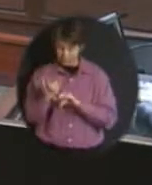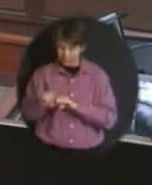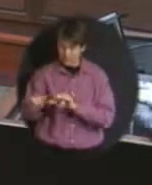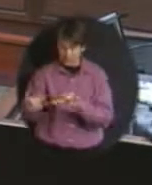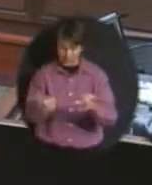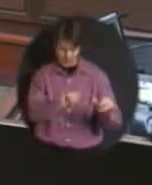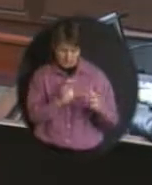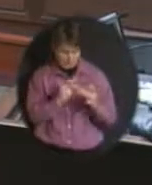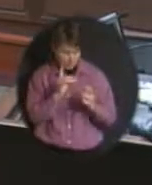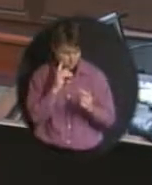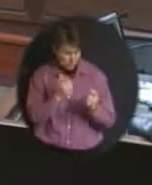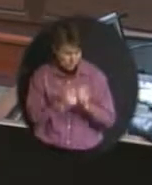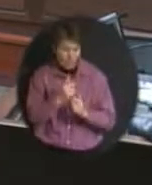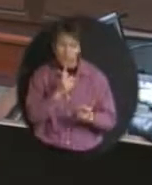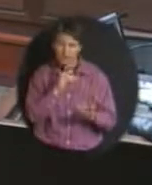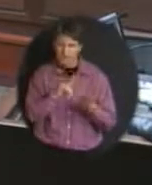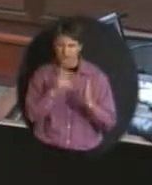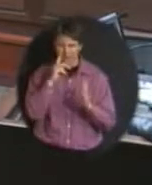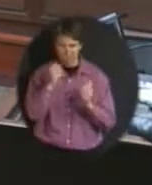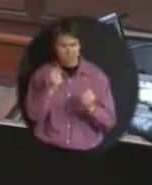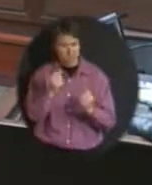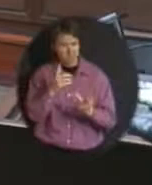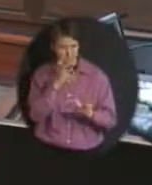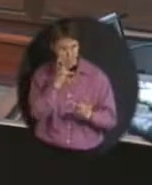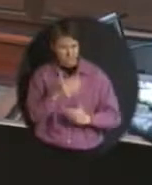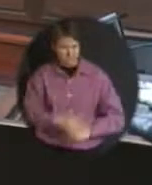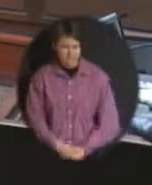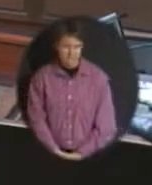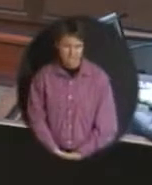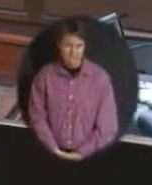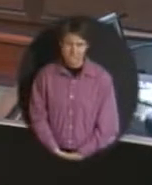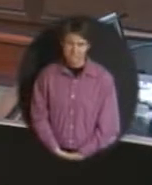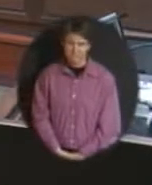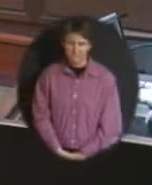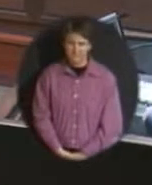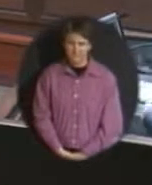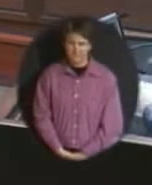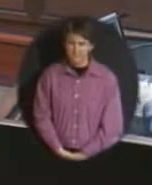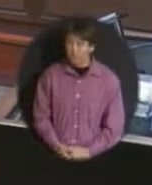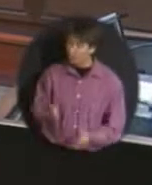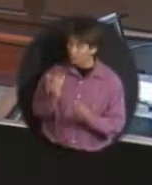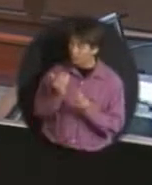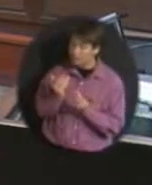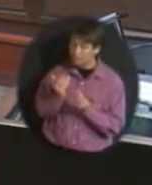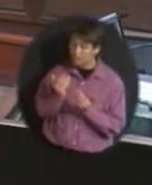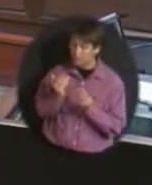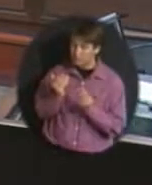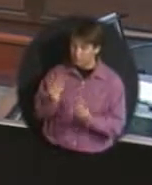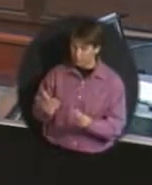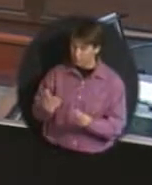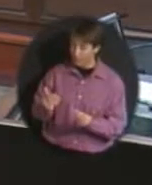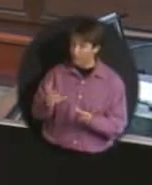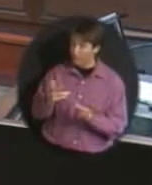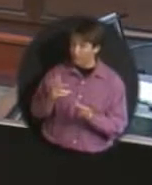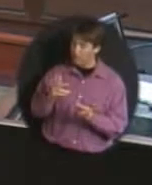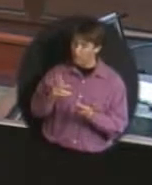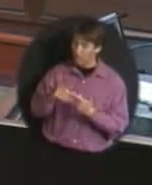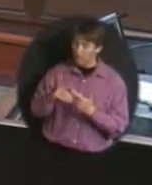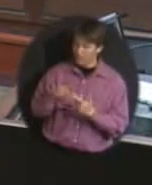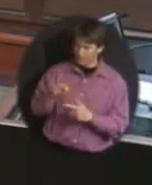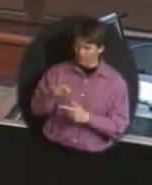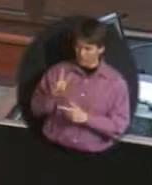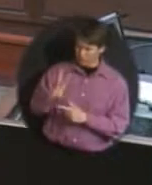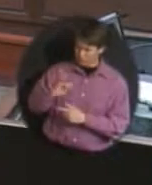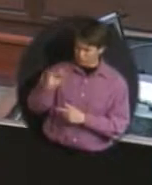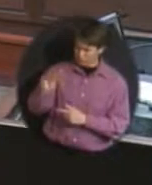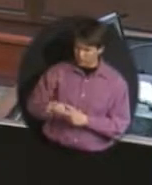only is good news for our students. Thank you. Going along with that, just 46%,